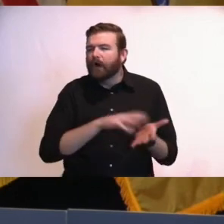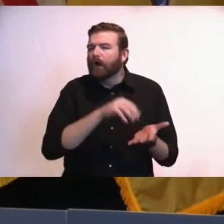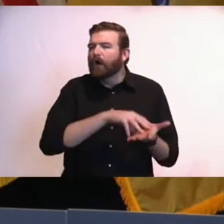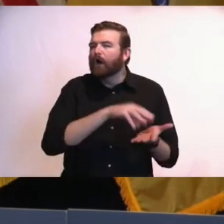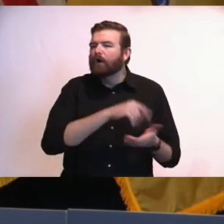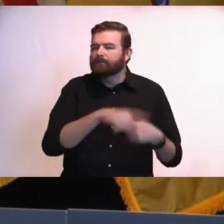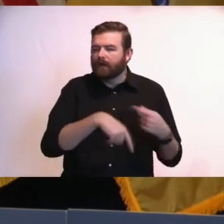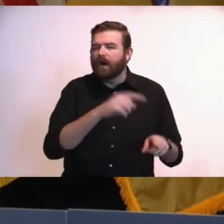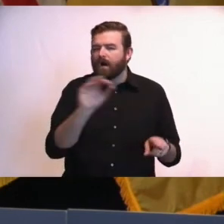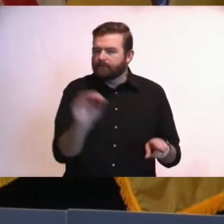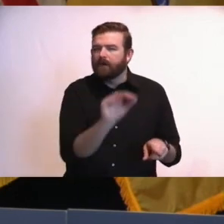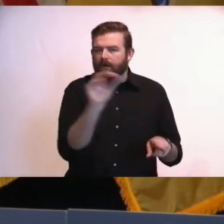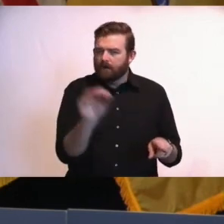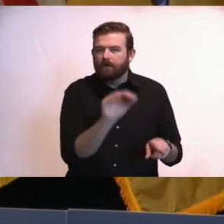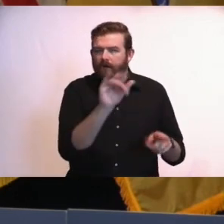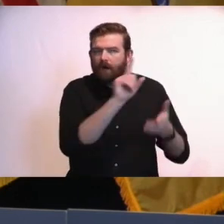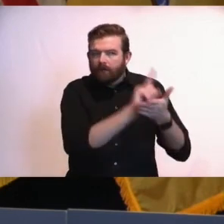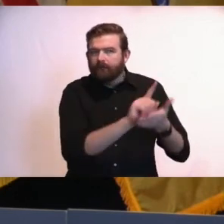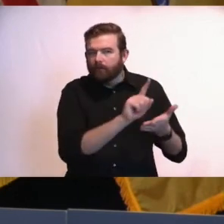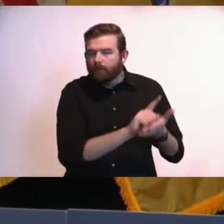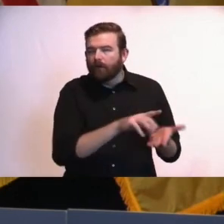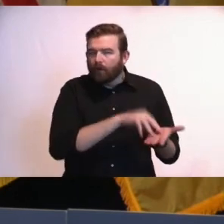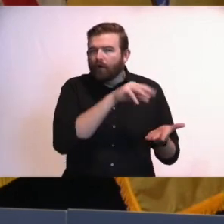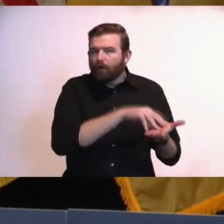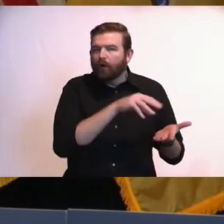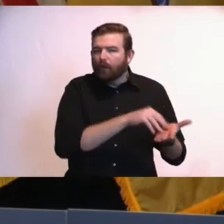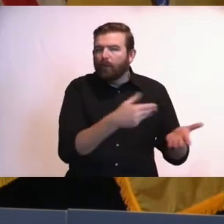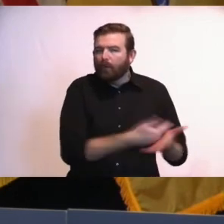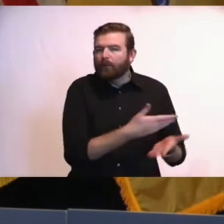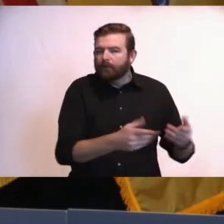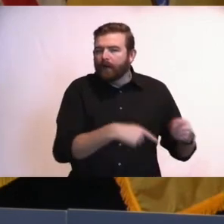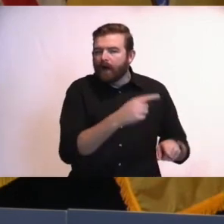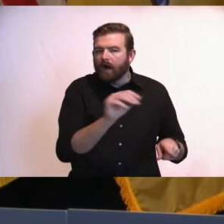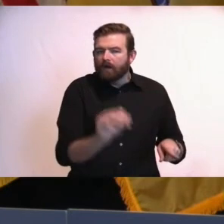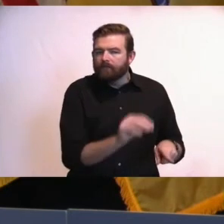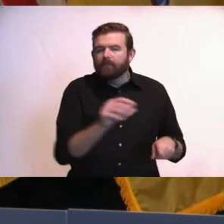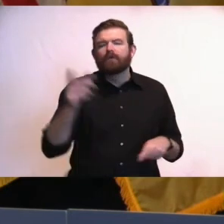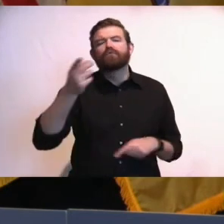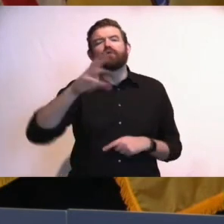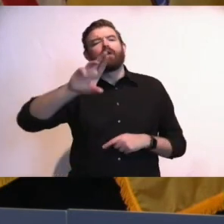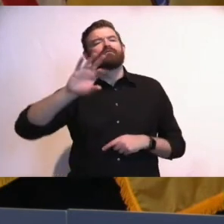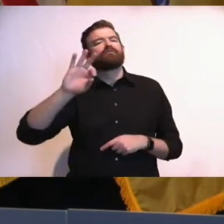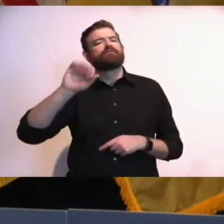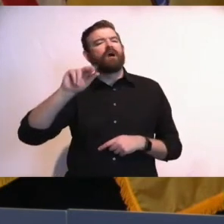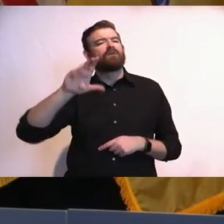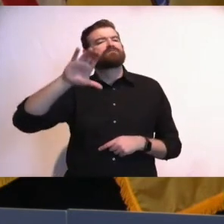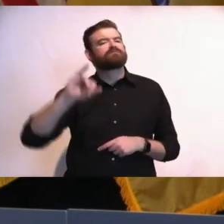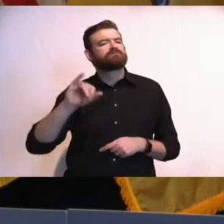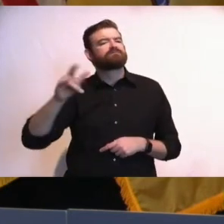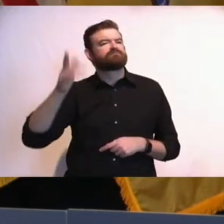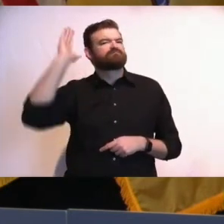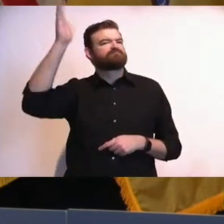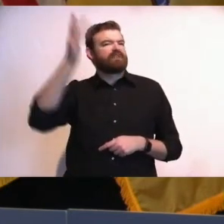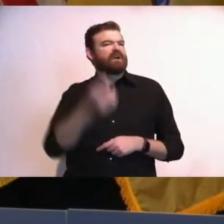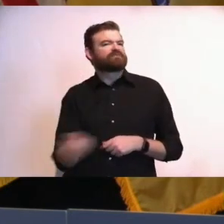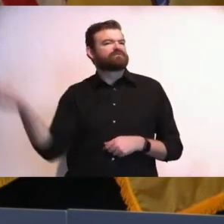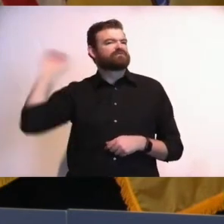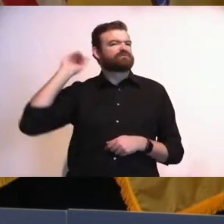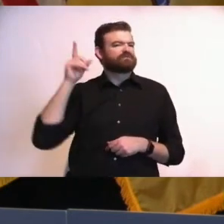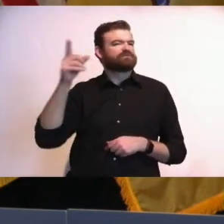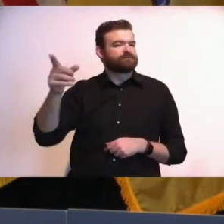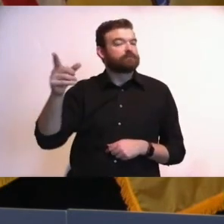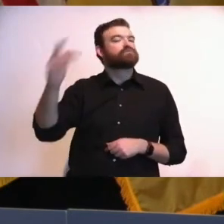by. According to Dr. Fauci's briefing last week, that we do know that